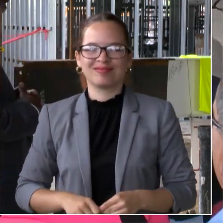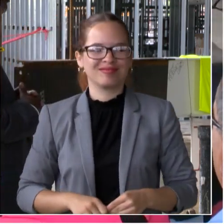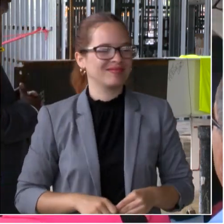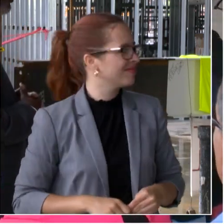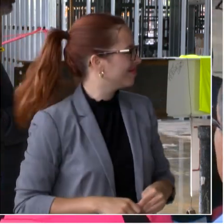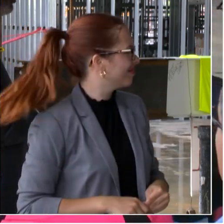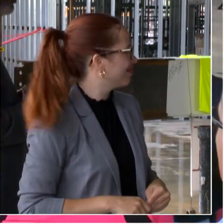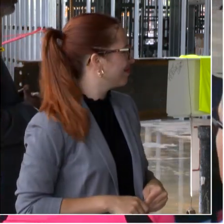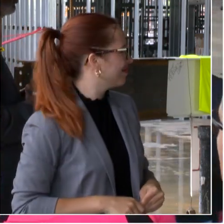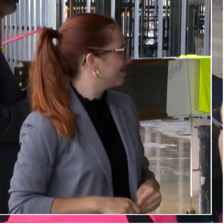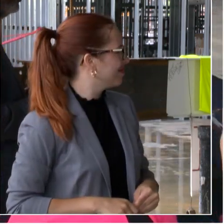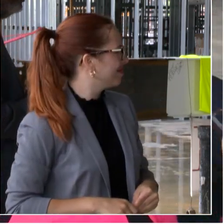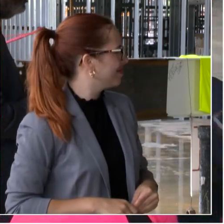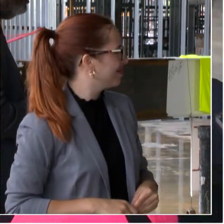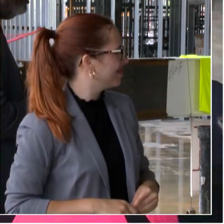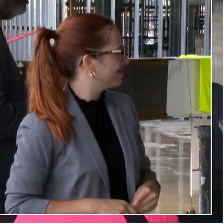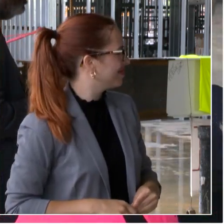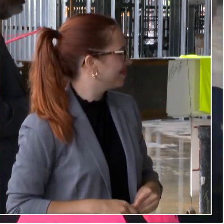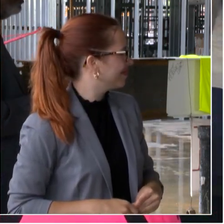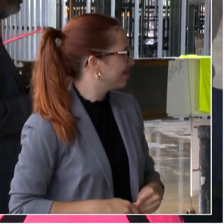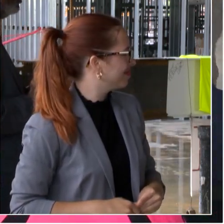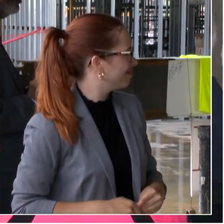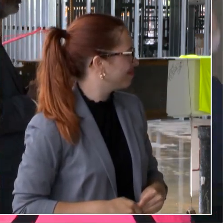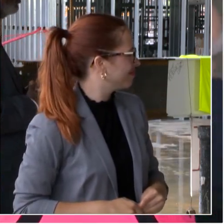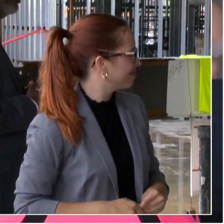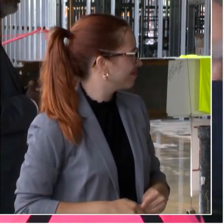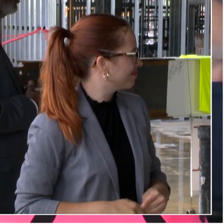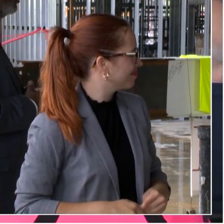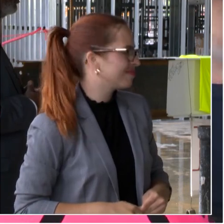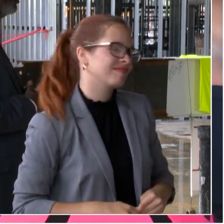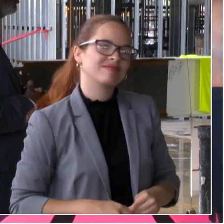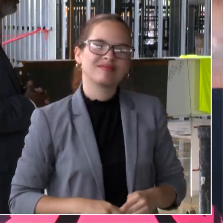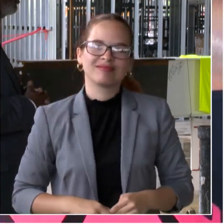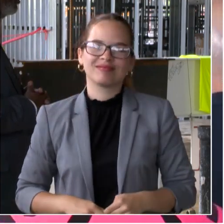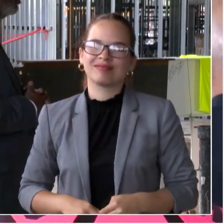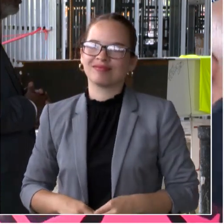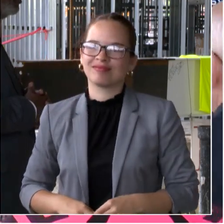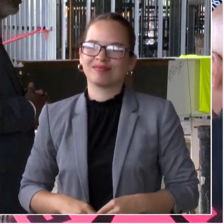Honorable Council Member from Ward 7, Vincent C. Gray. Give him a round of applause as he comes to the podium.